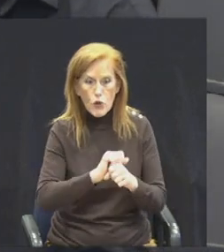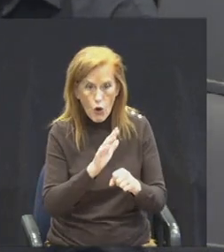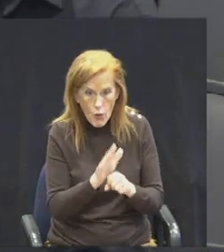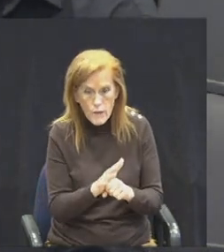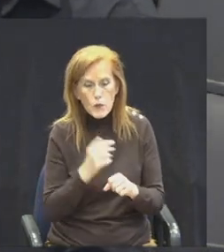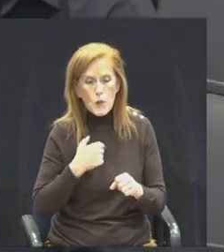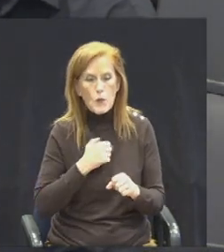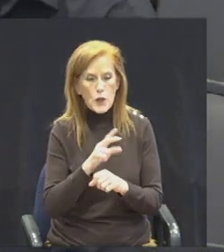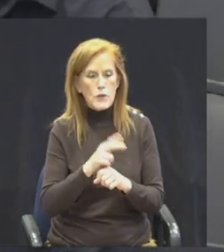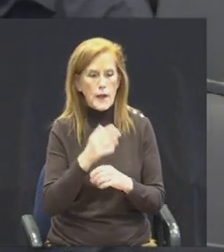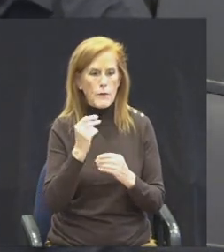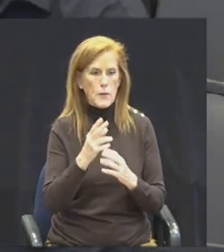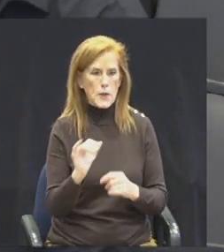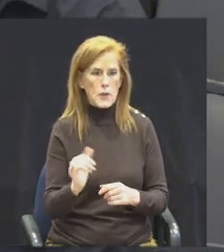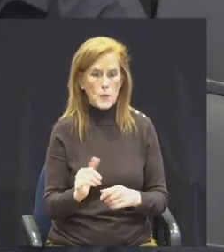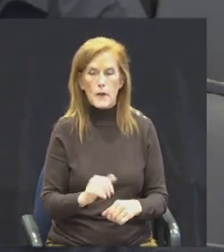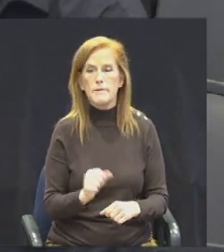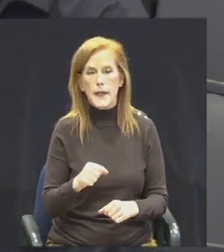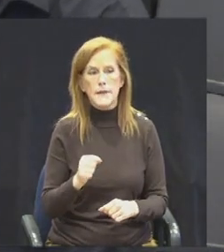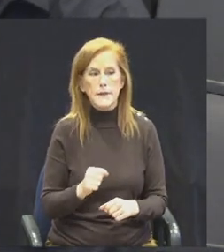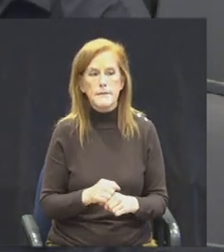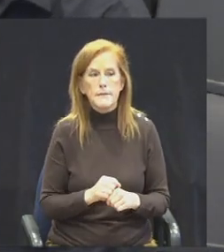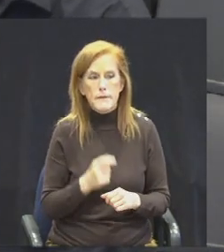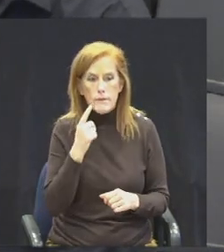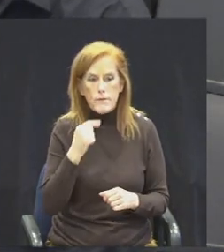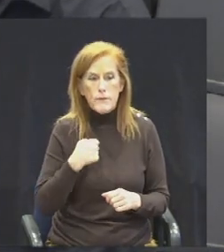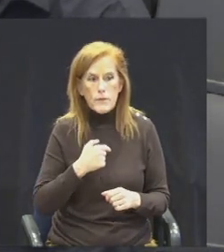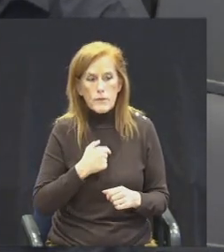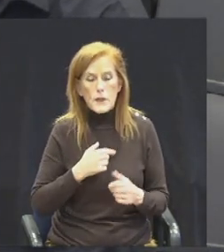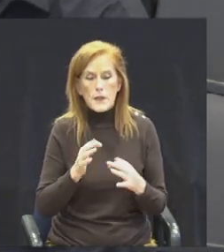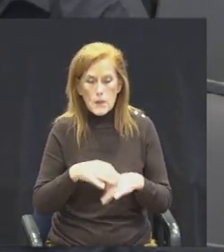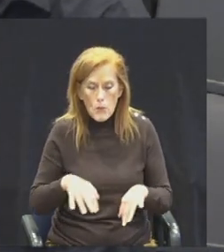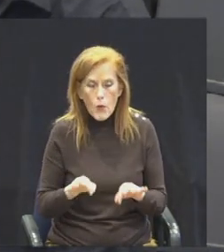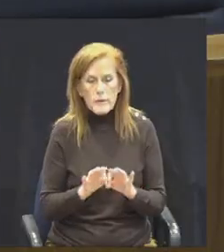So yeah, that's a priority for us as well.